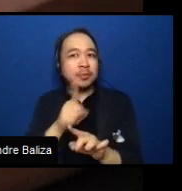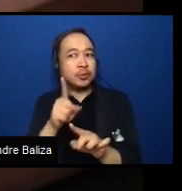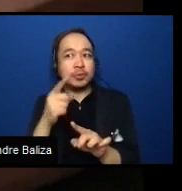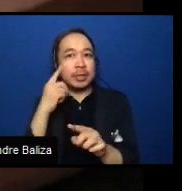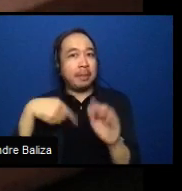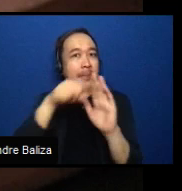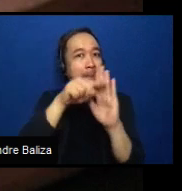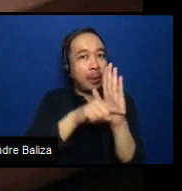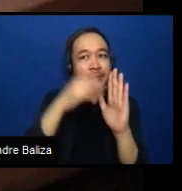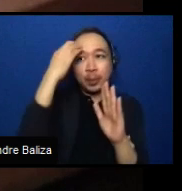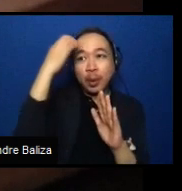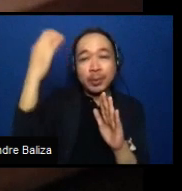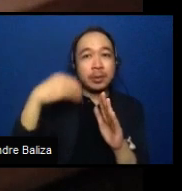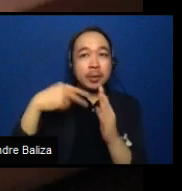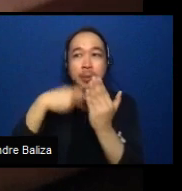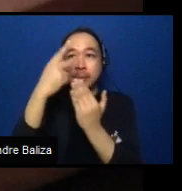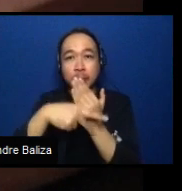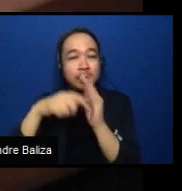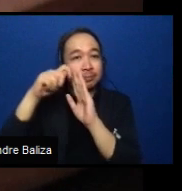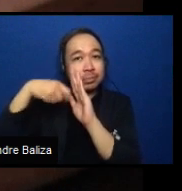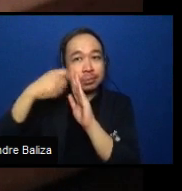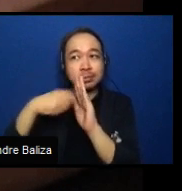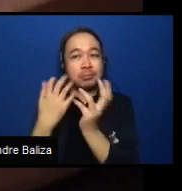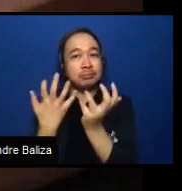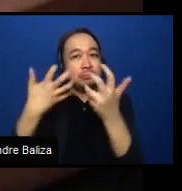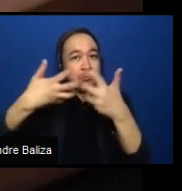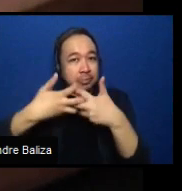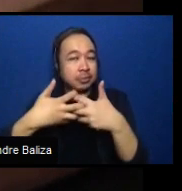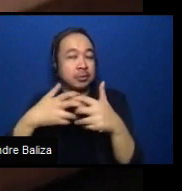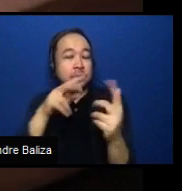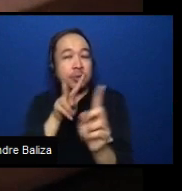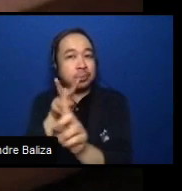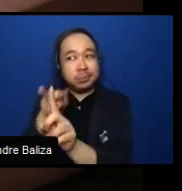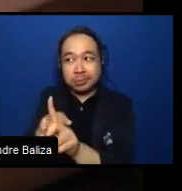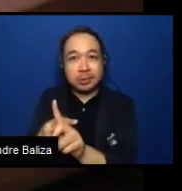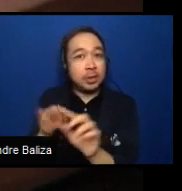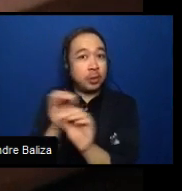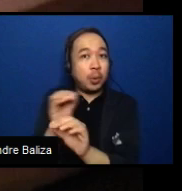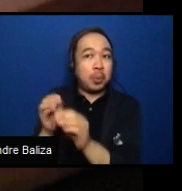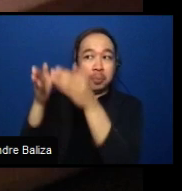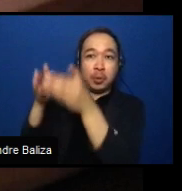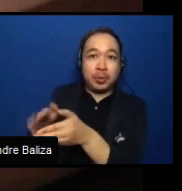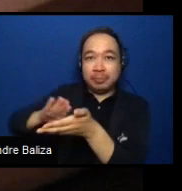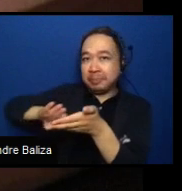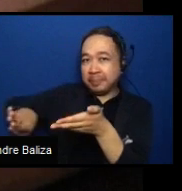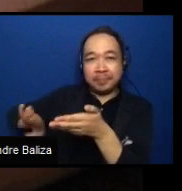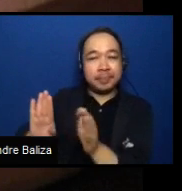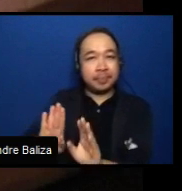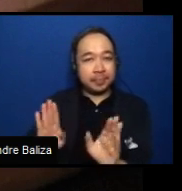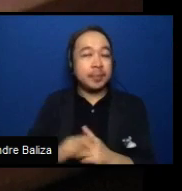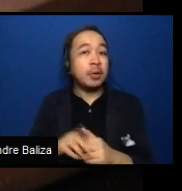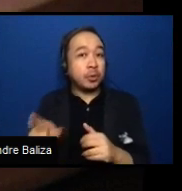programs are implemented in an integrated manner to leave no one behind. The monitoring framework will not